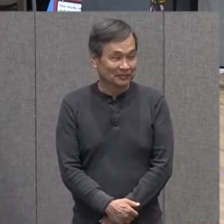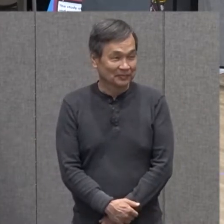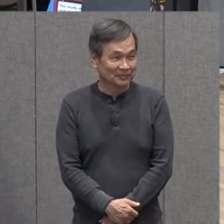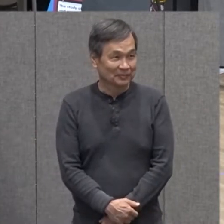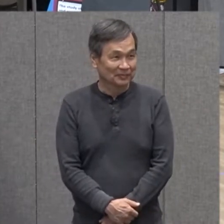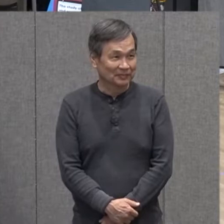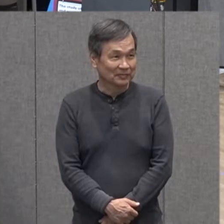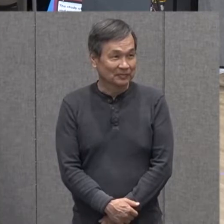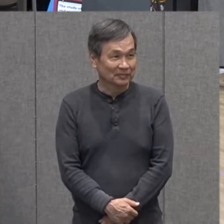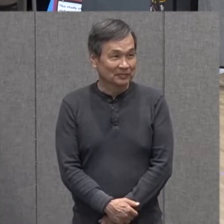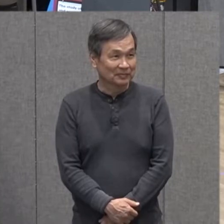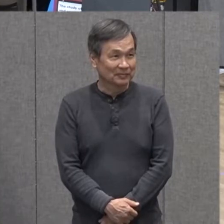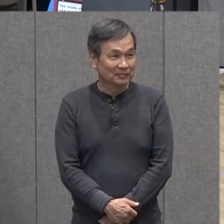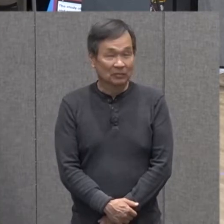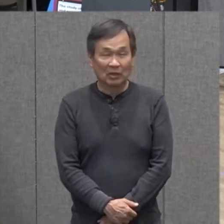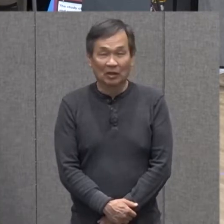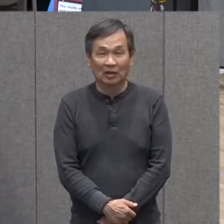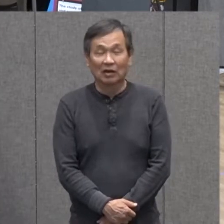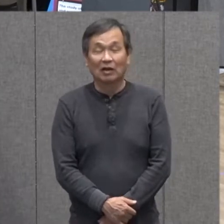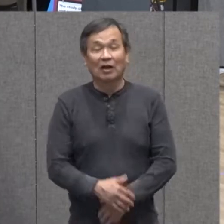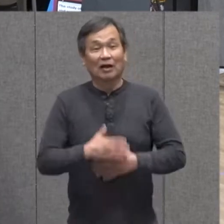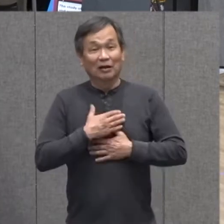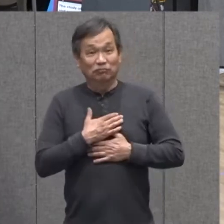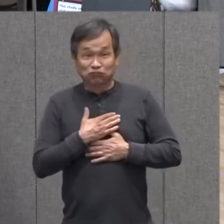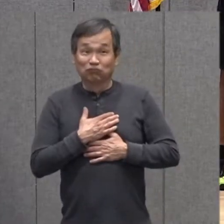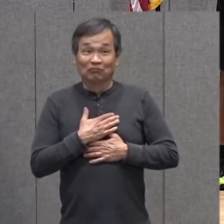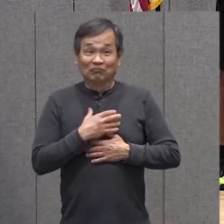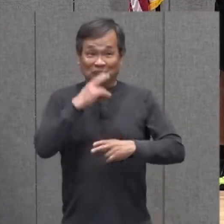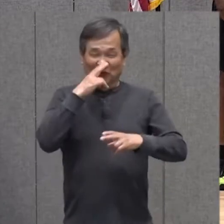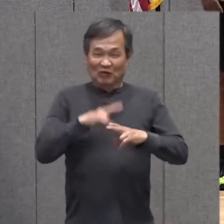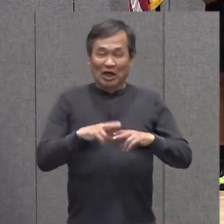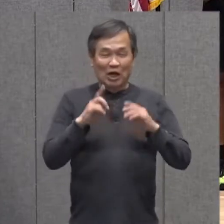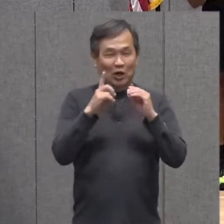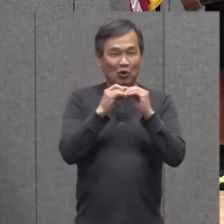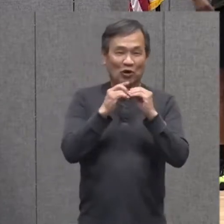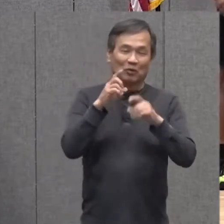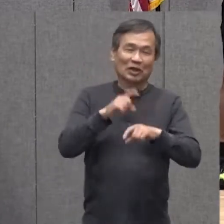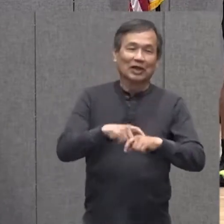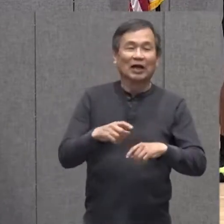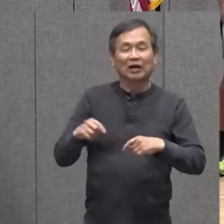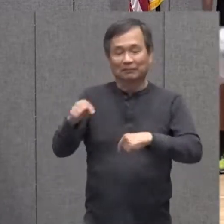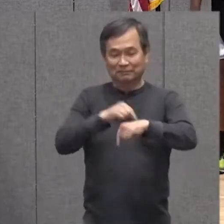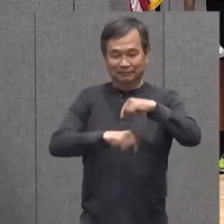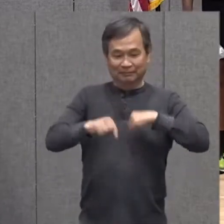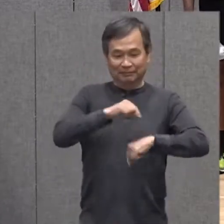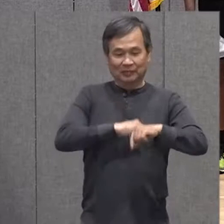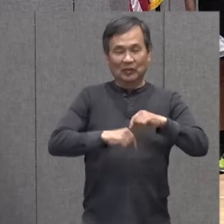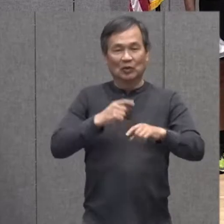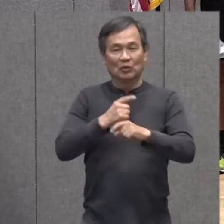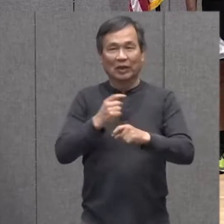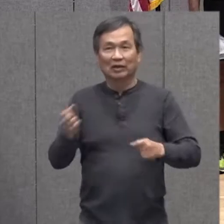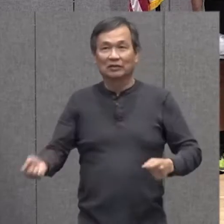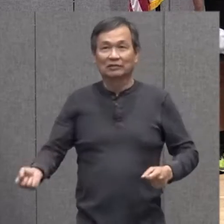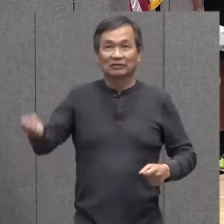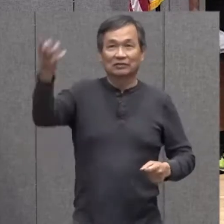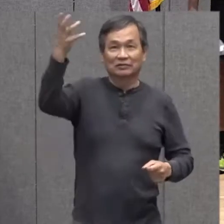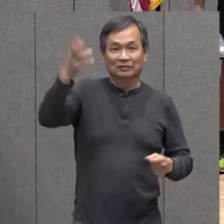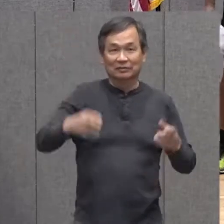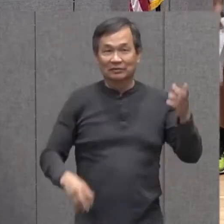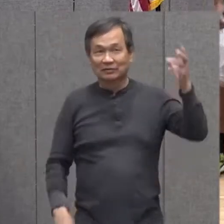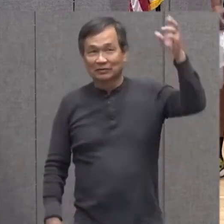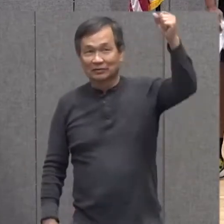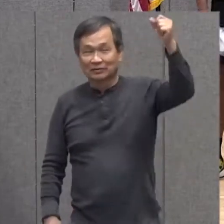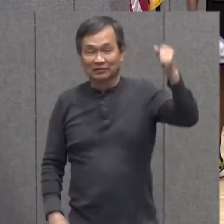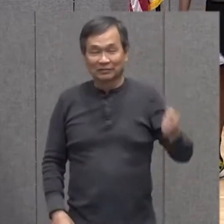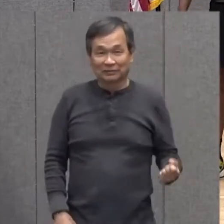malabarismo. All right, well, that was a lot of fun. Let's go ahead and one more time, let's go back to our juggling with one plastic